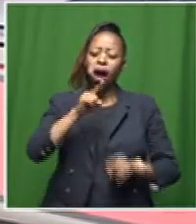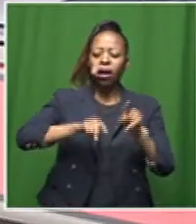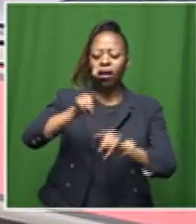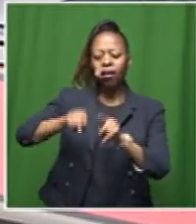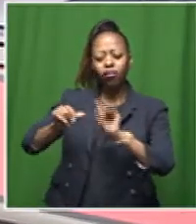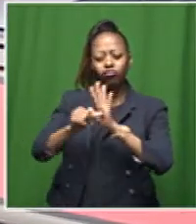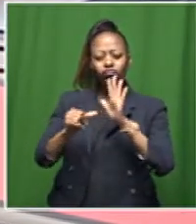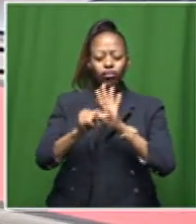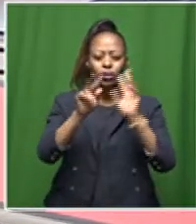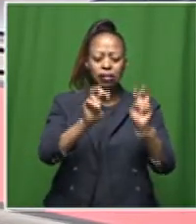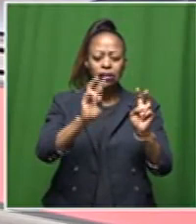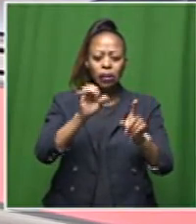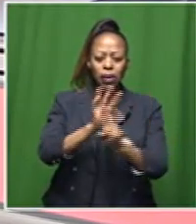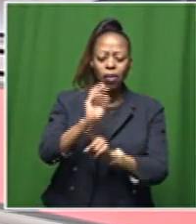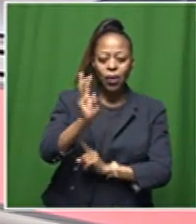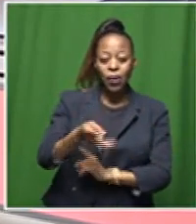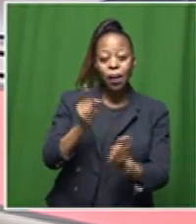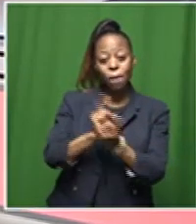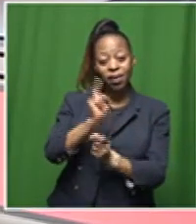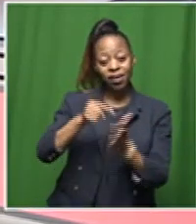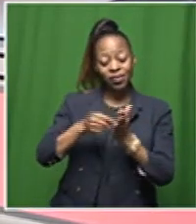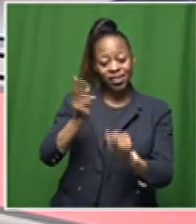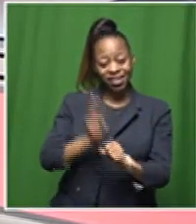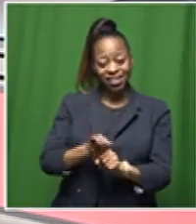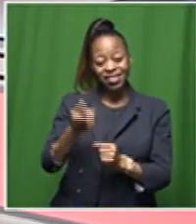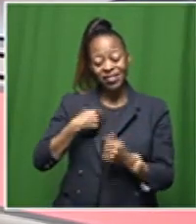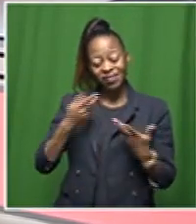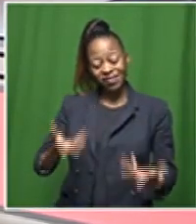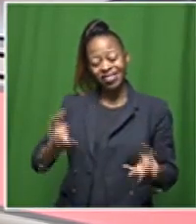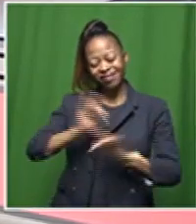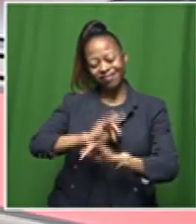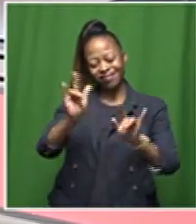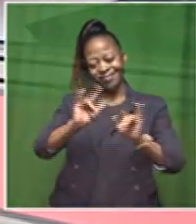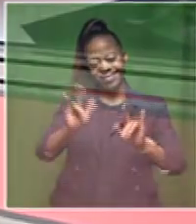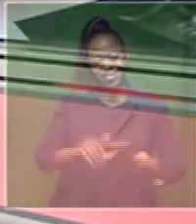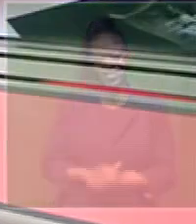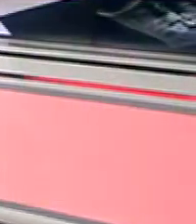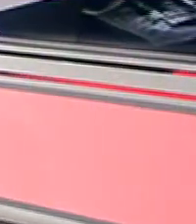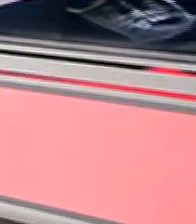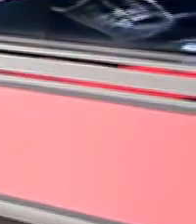important issues that will affect you. We'll see you again next week. From me, Dr. Musa Mthomeni. This is Vital Signs.